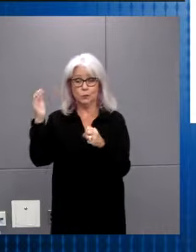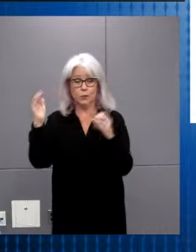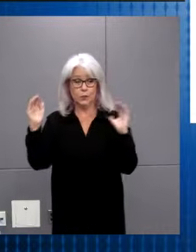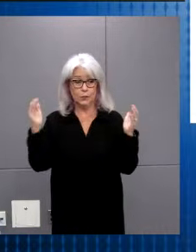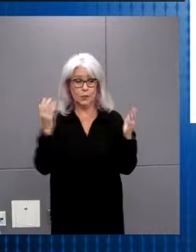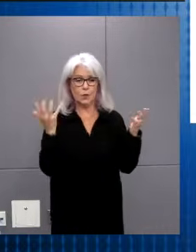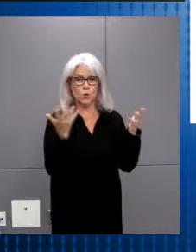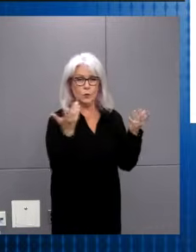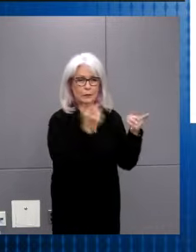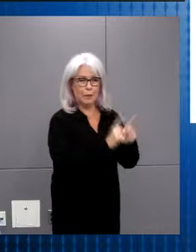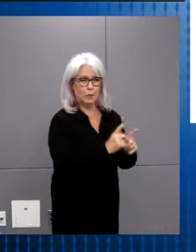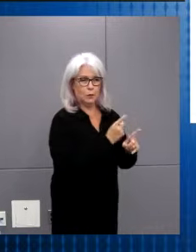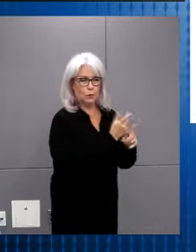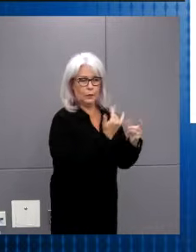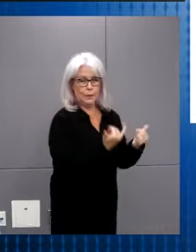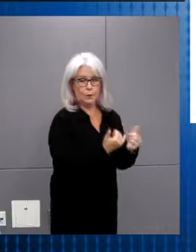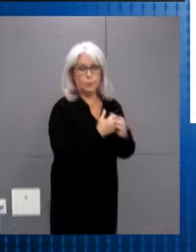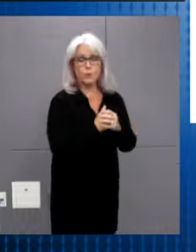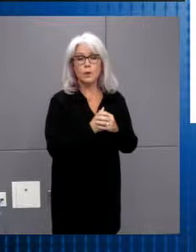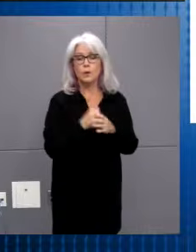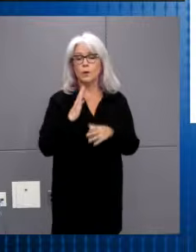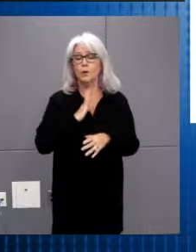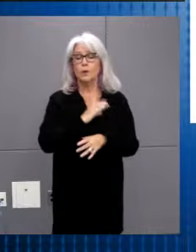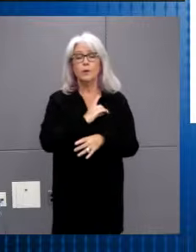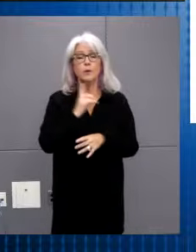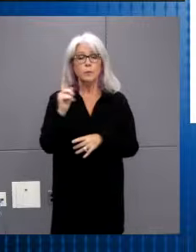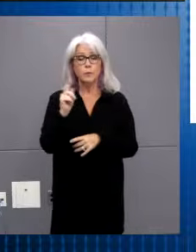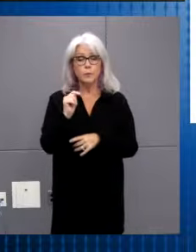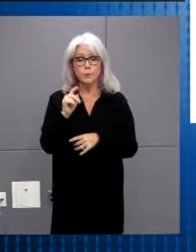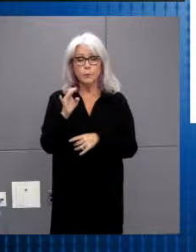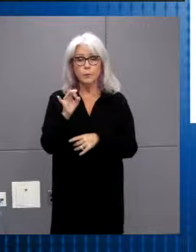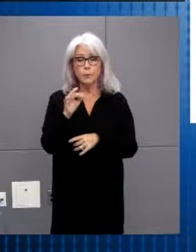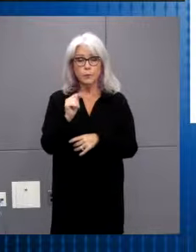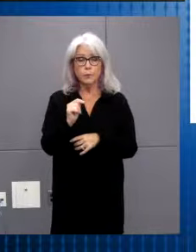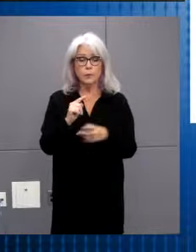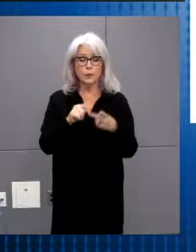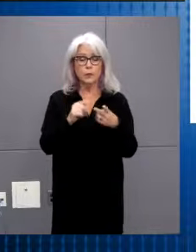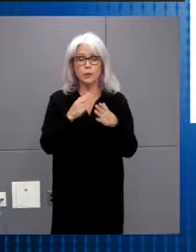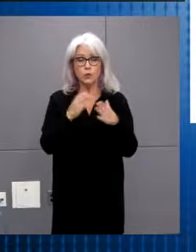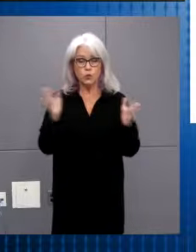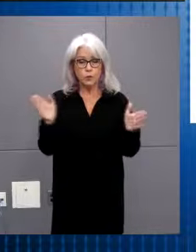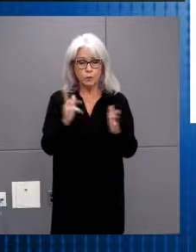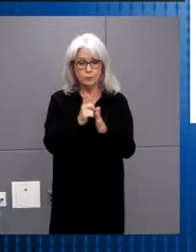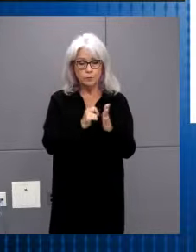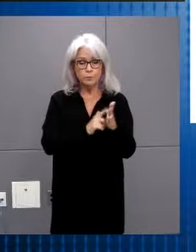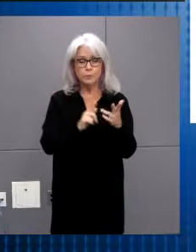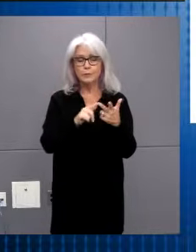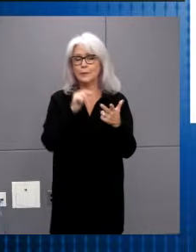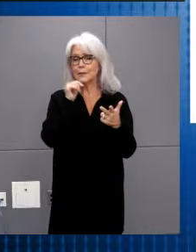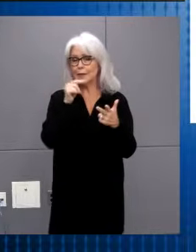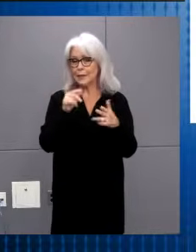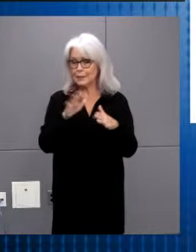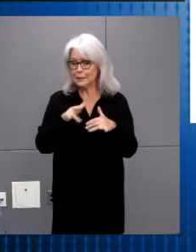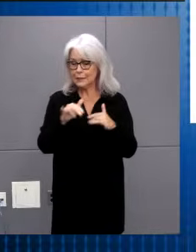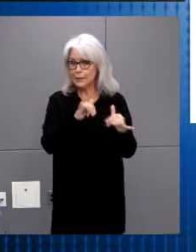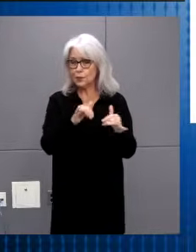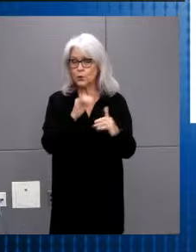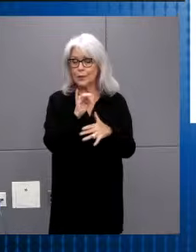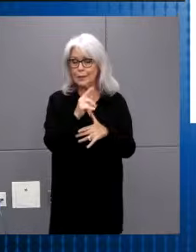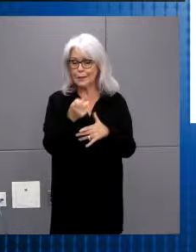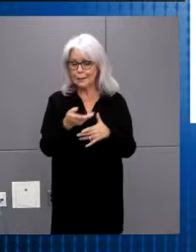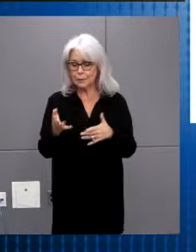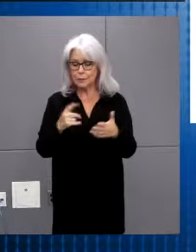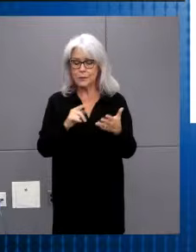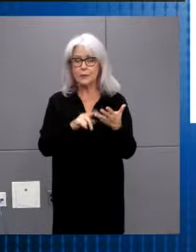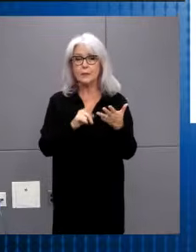year-to-date. So we do have Board of Trustees, General Legal, non-standard items, and the non-standard items you'll see